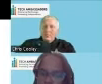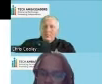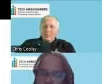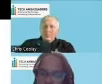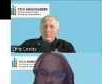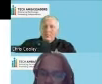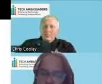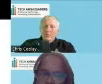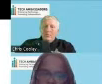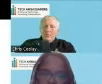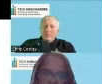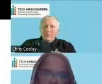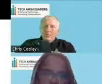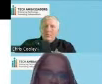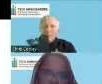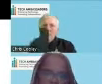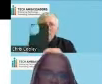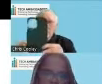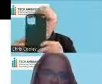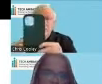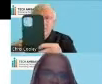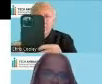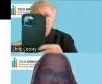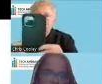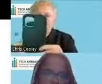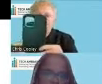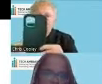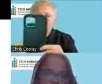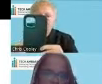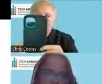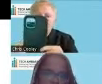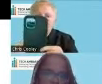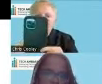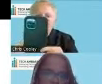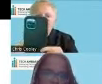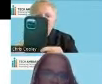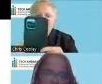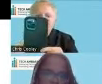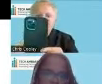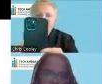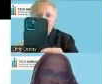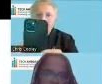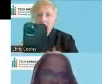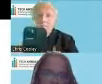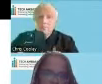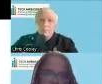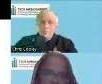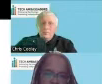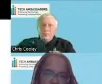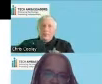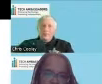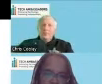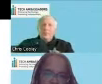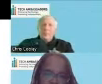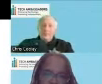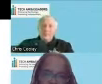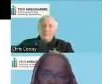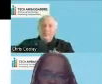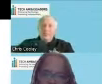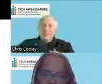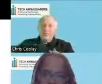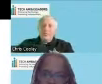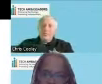All right. So email is probably the most common one. Okay.